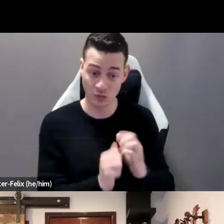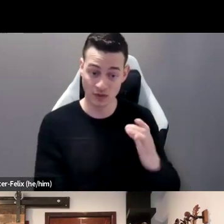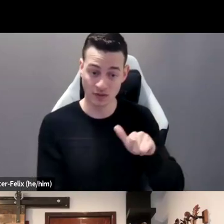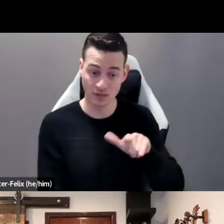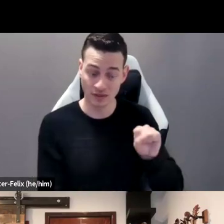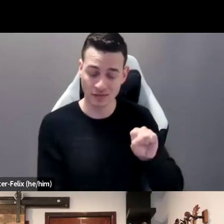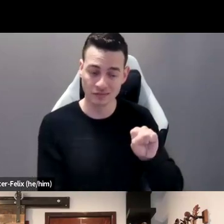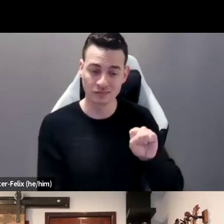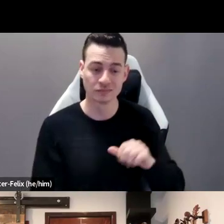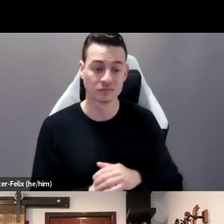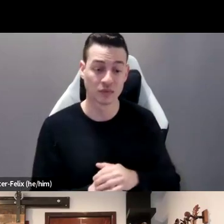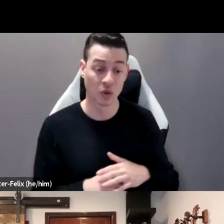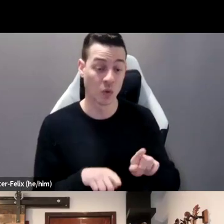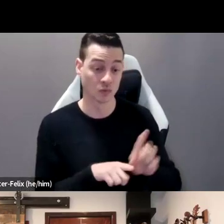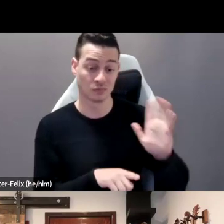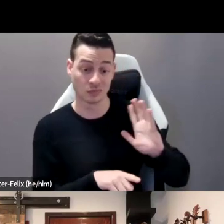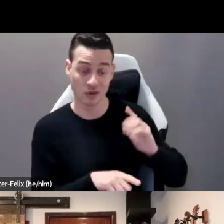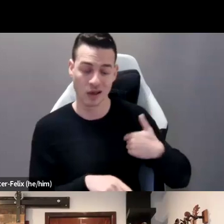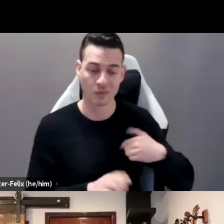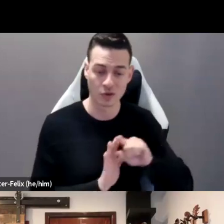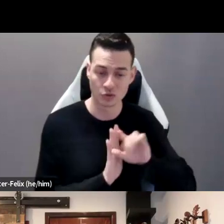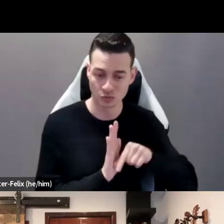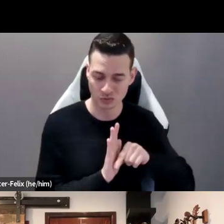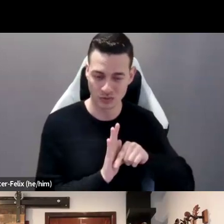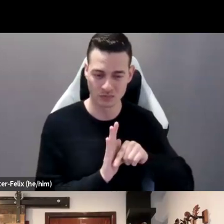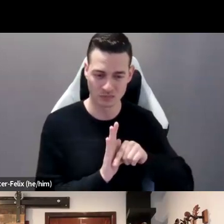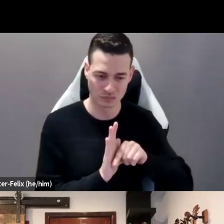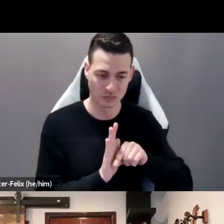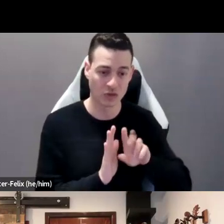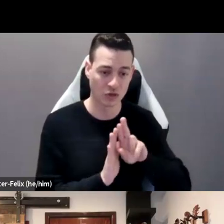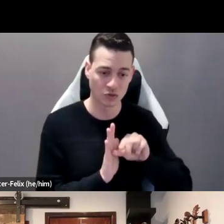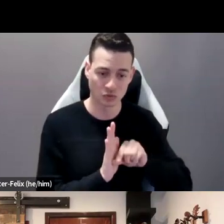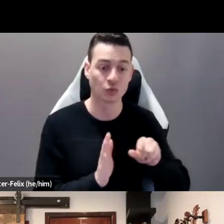also a former undergraduate student at Brook College.